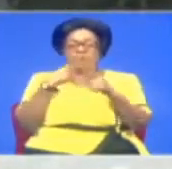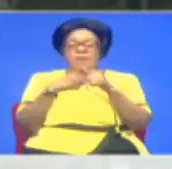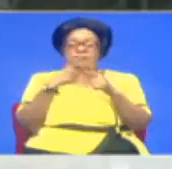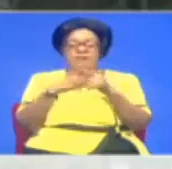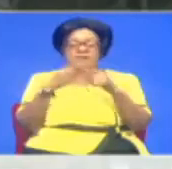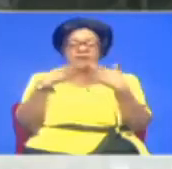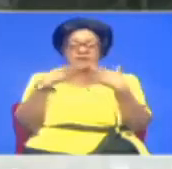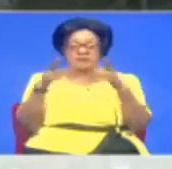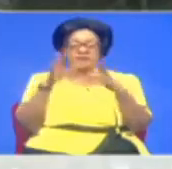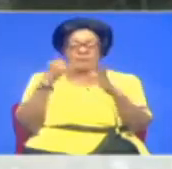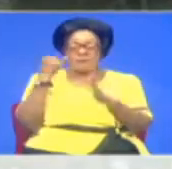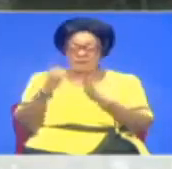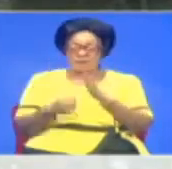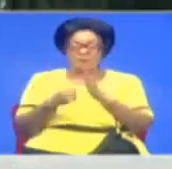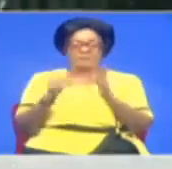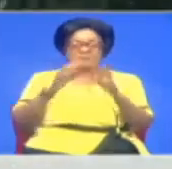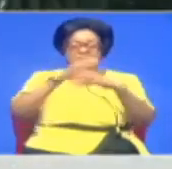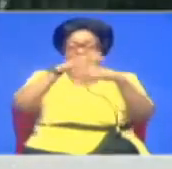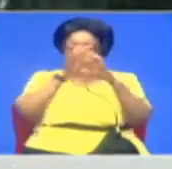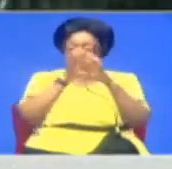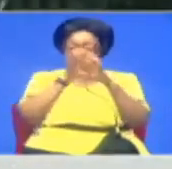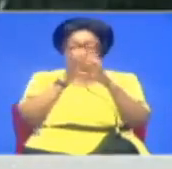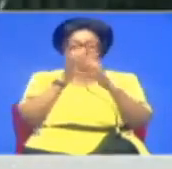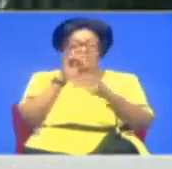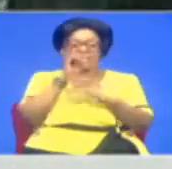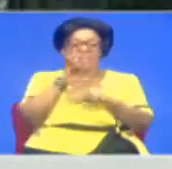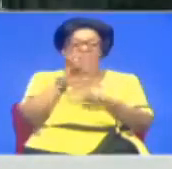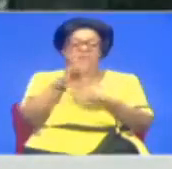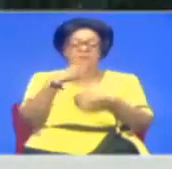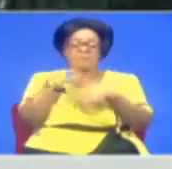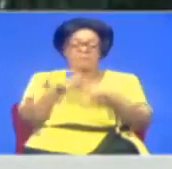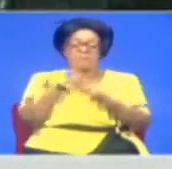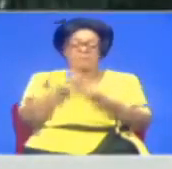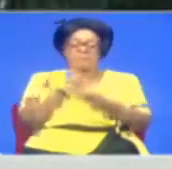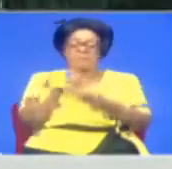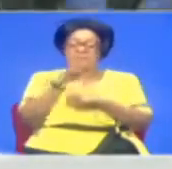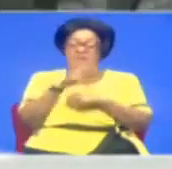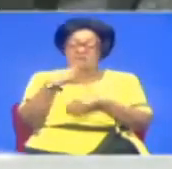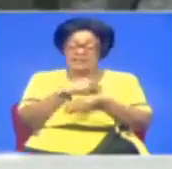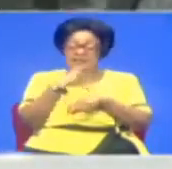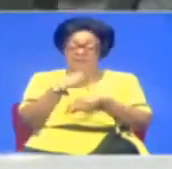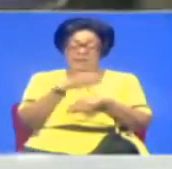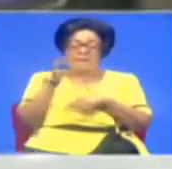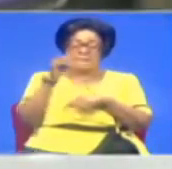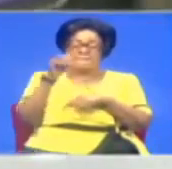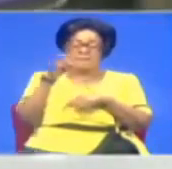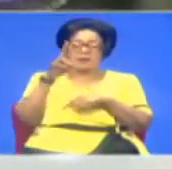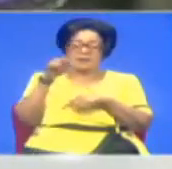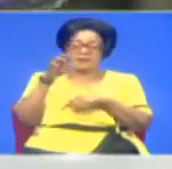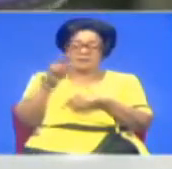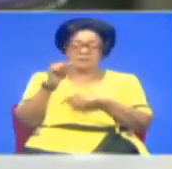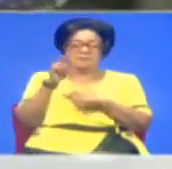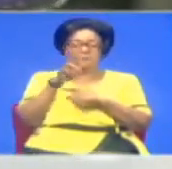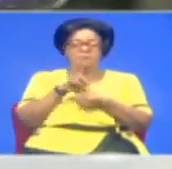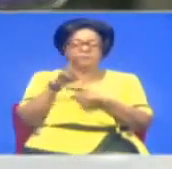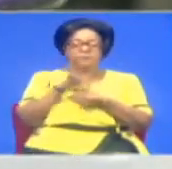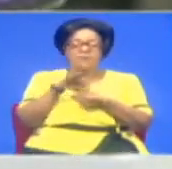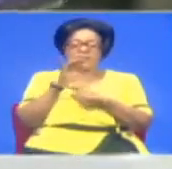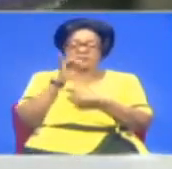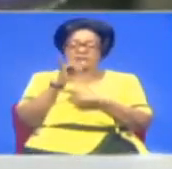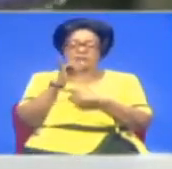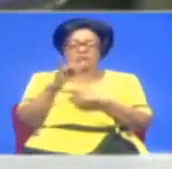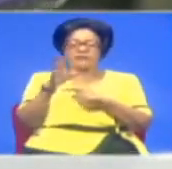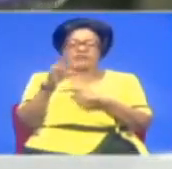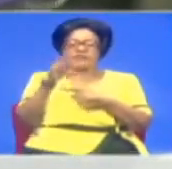from the final stages of testing. The genetic makeup of the vaccine, known as mRNA, uses fragments of